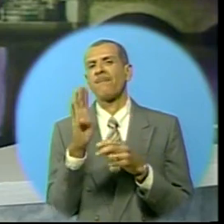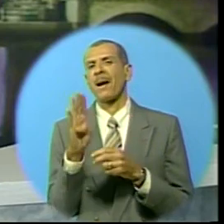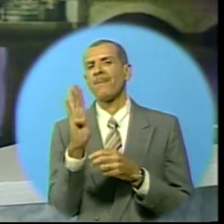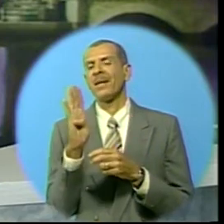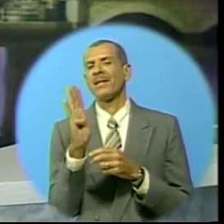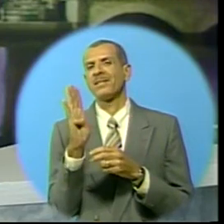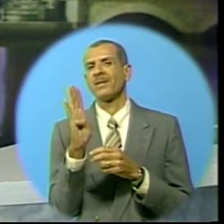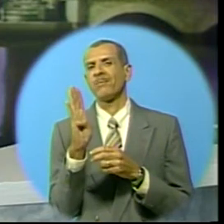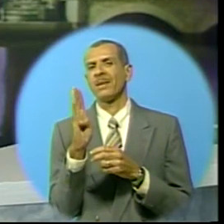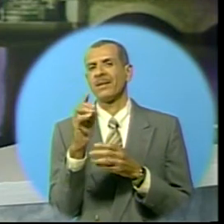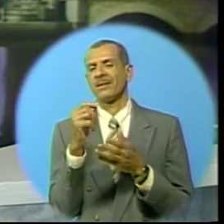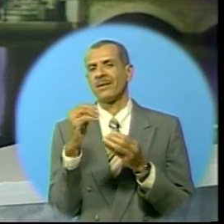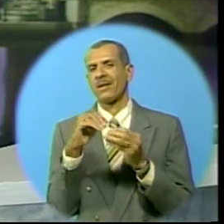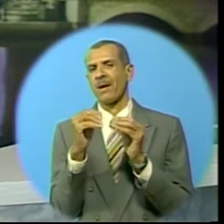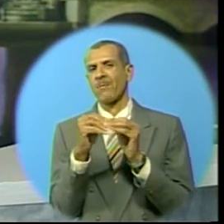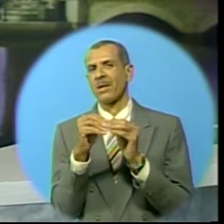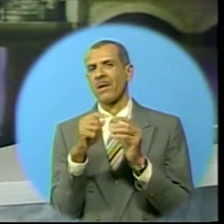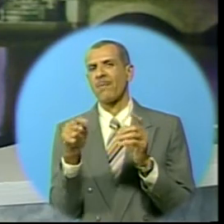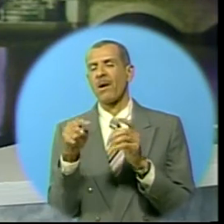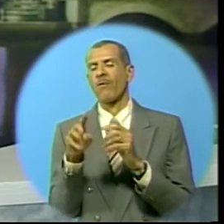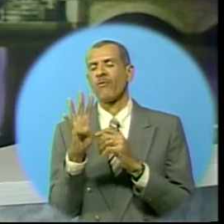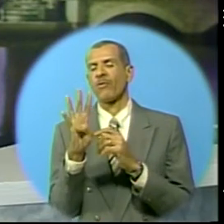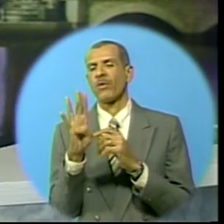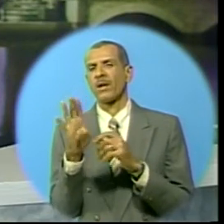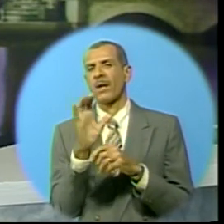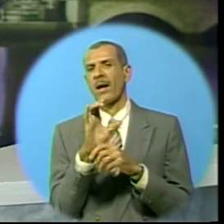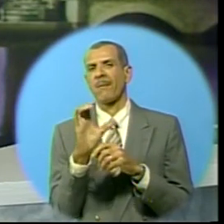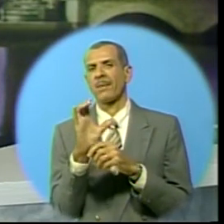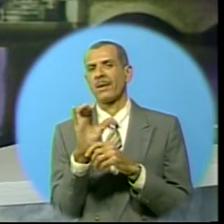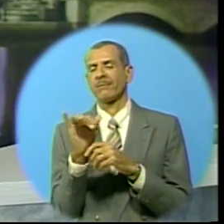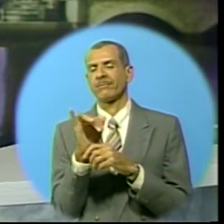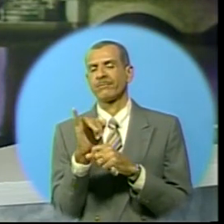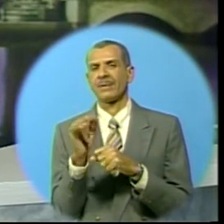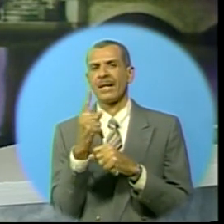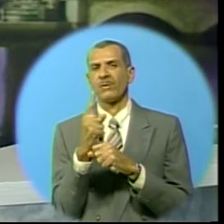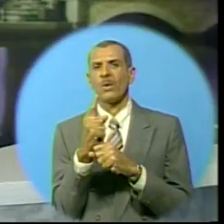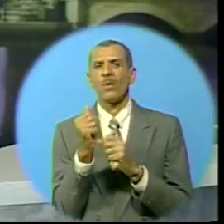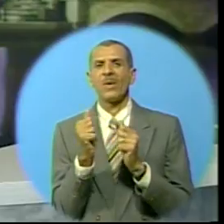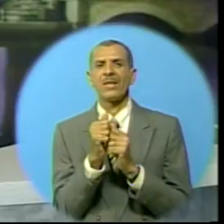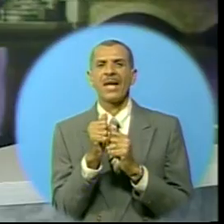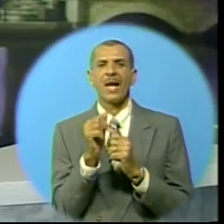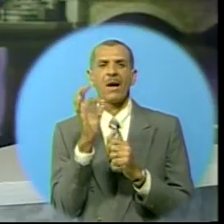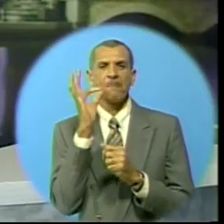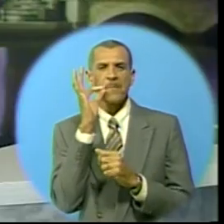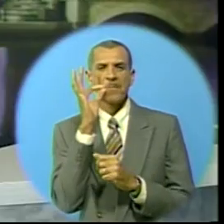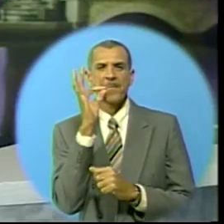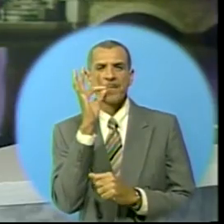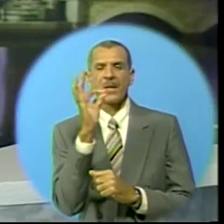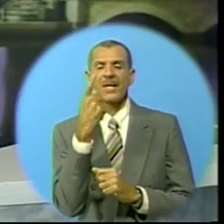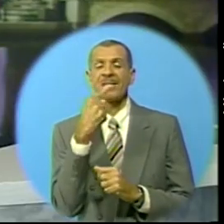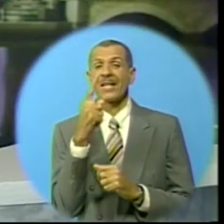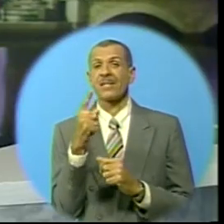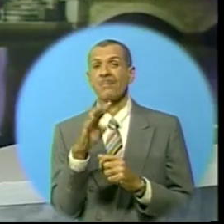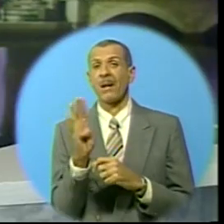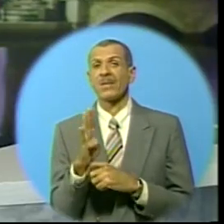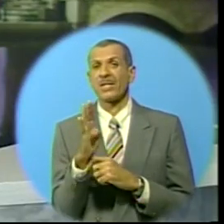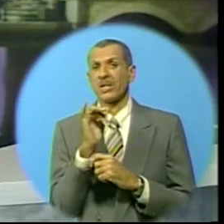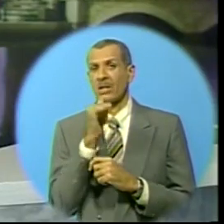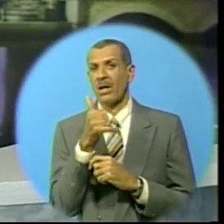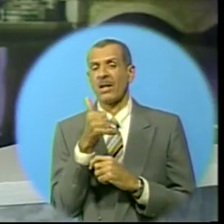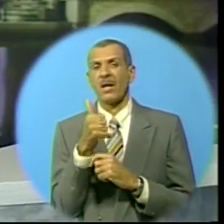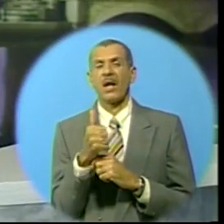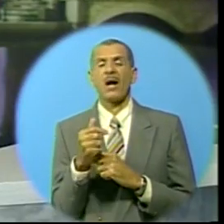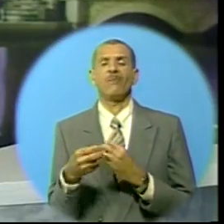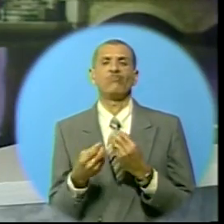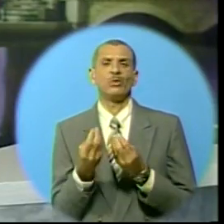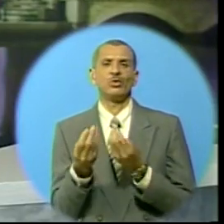CARICOM nations seeing a significant increase in shipments of marijuana. The report notes that while Barbados is not a major